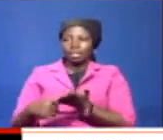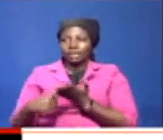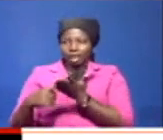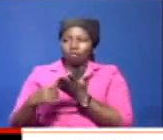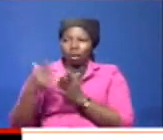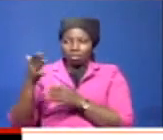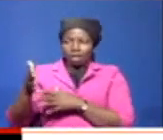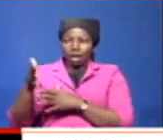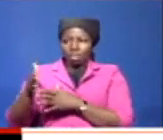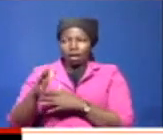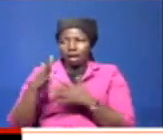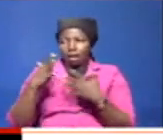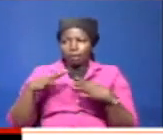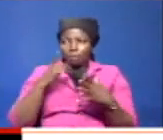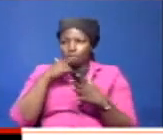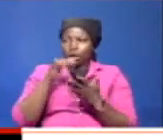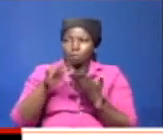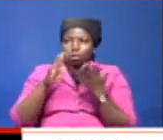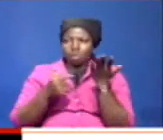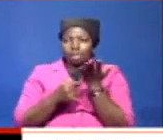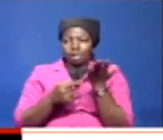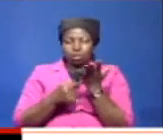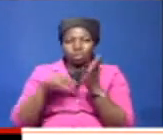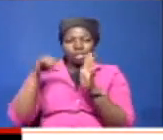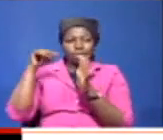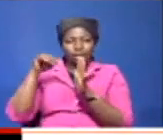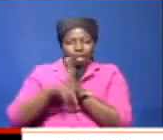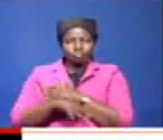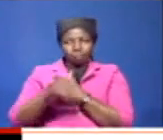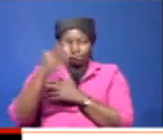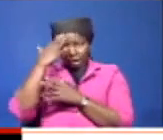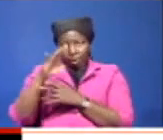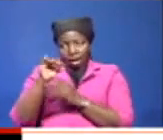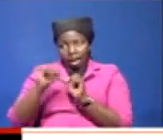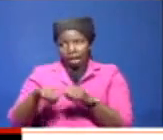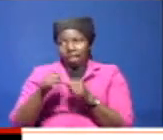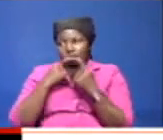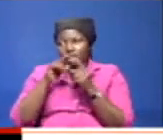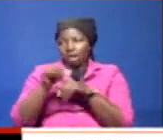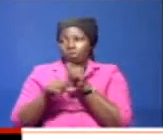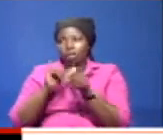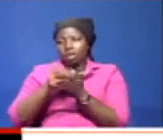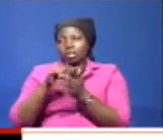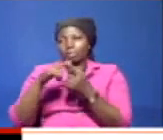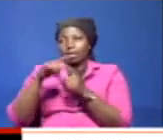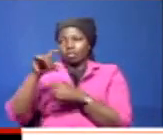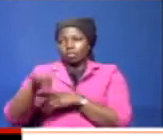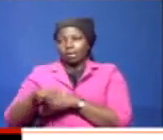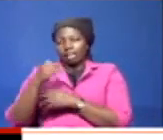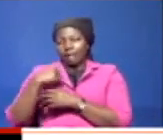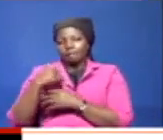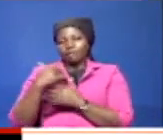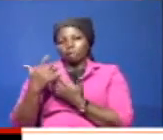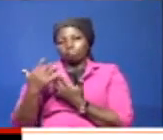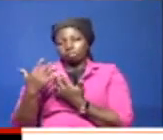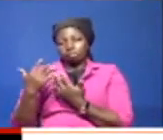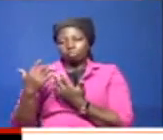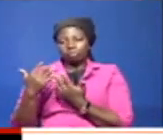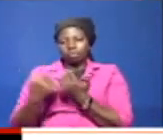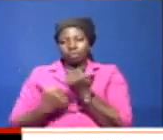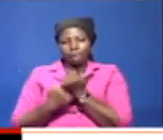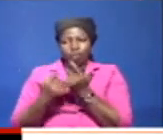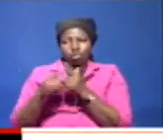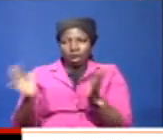more technically versed than me can talk about it, but there has to be a middle ground found to encourage the motorsport. All right. Yeah. And